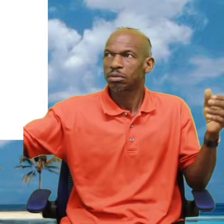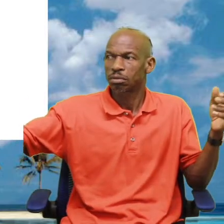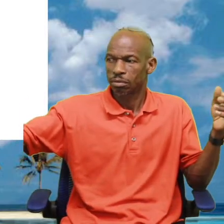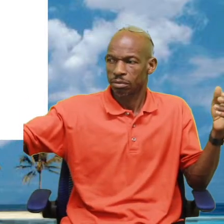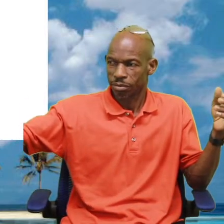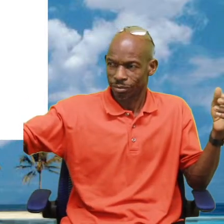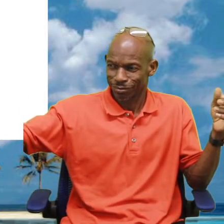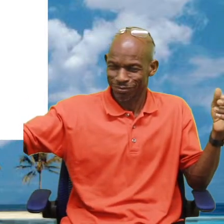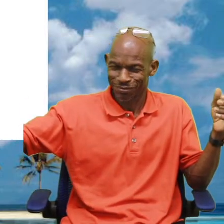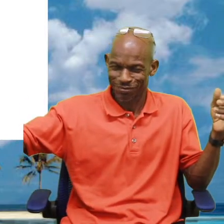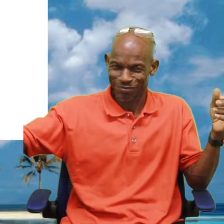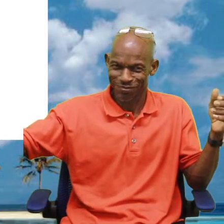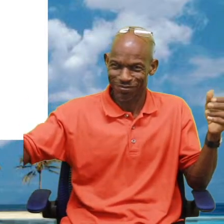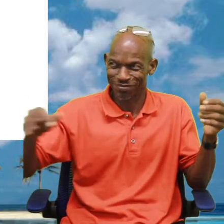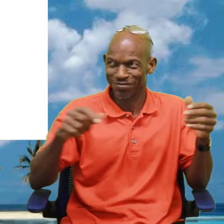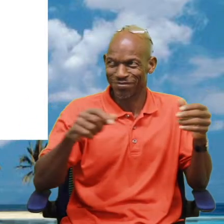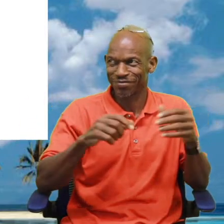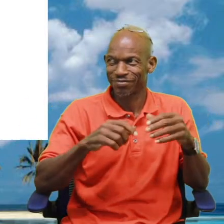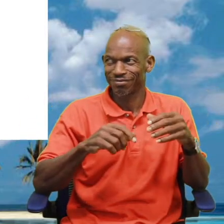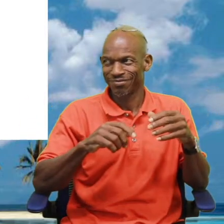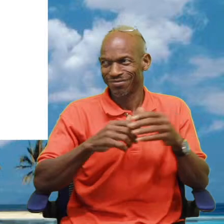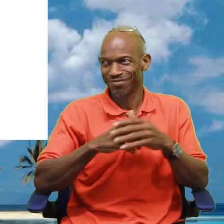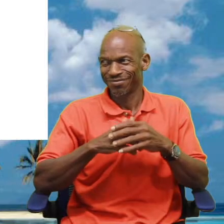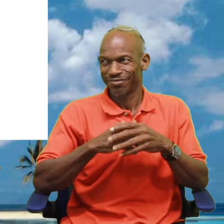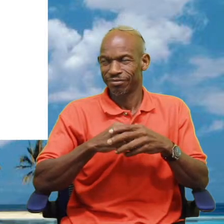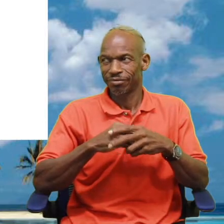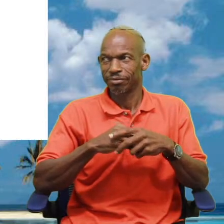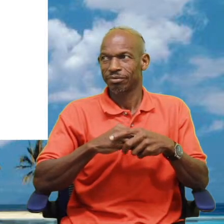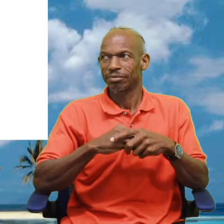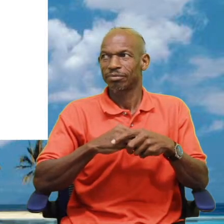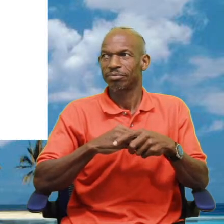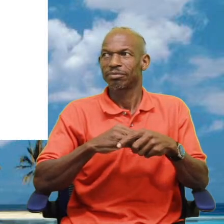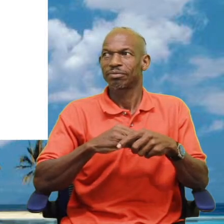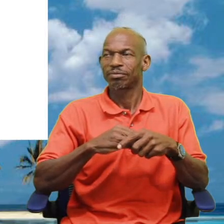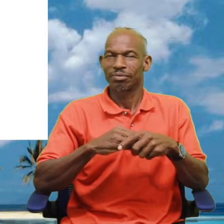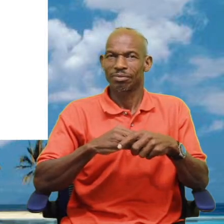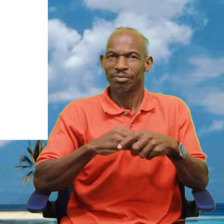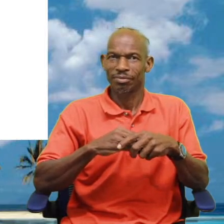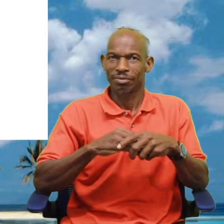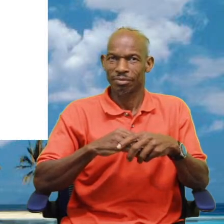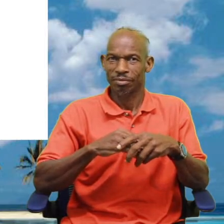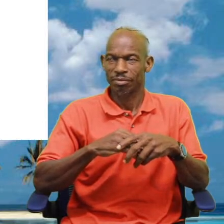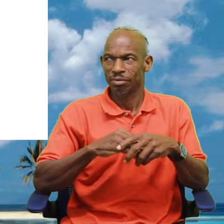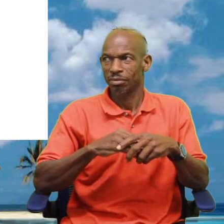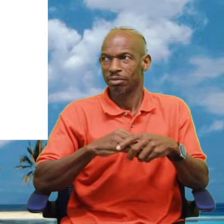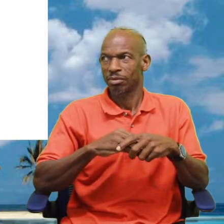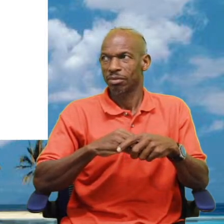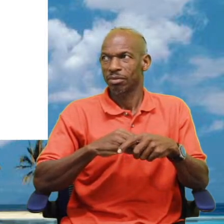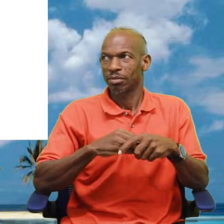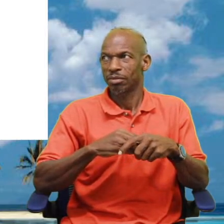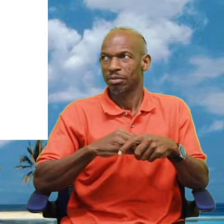use. So I am going to